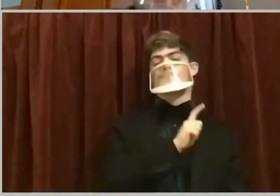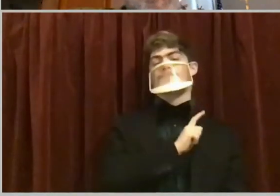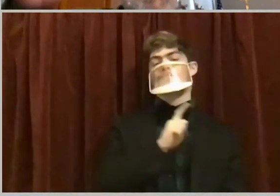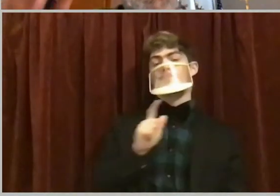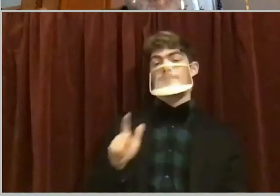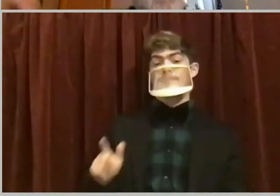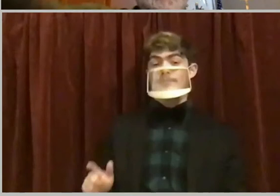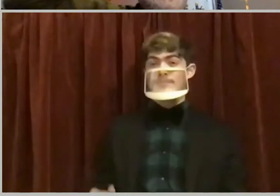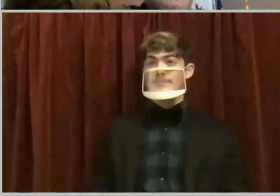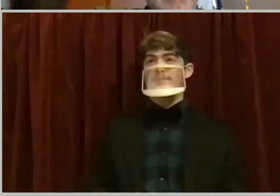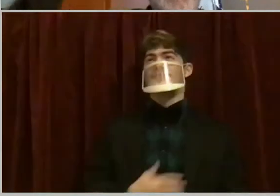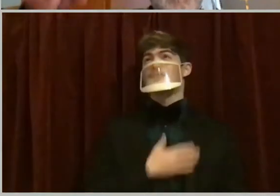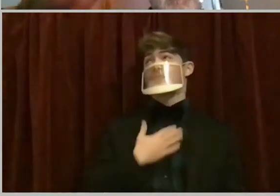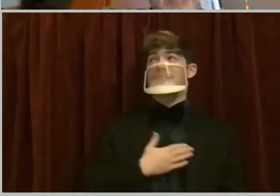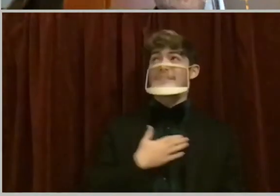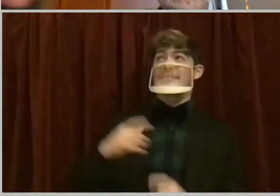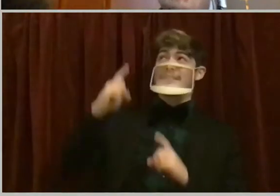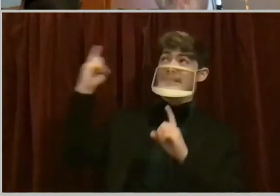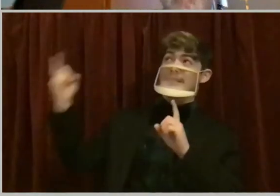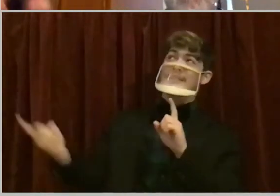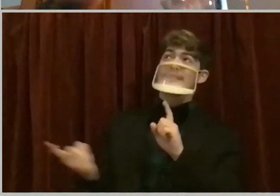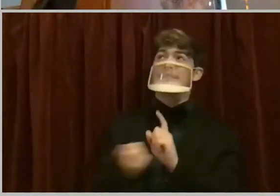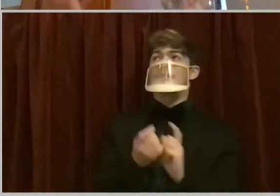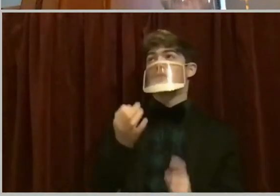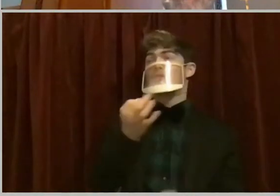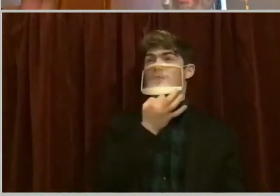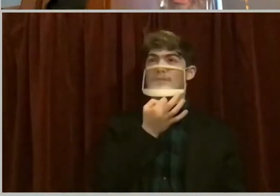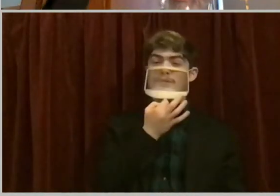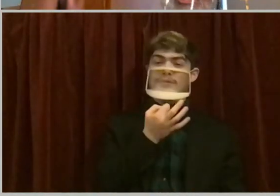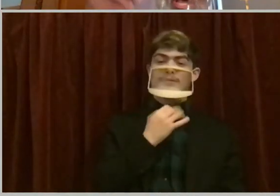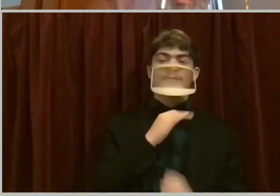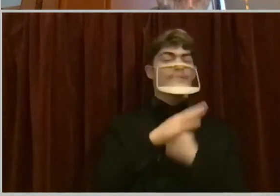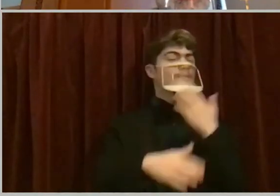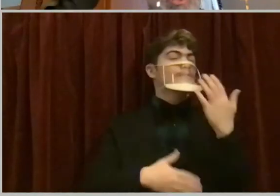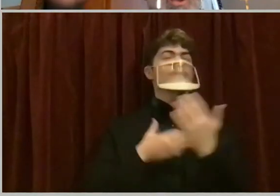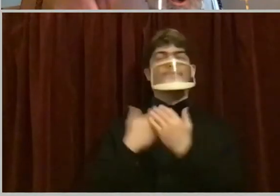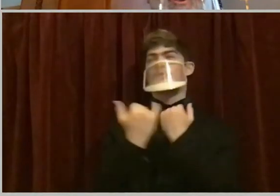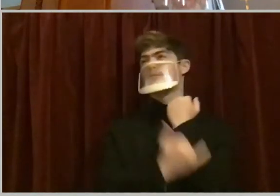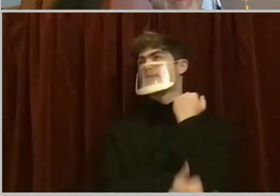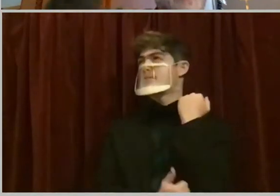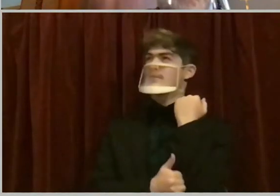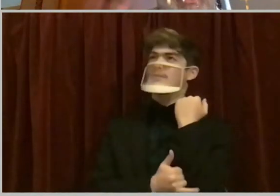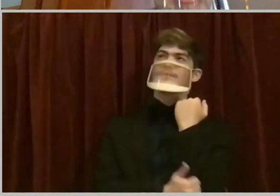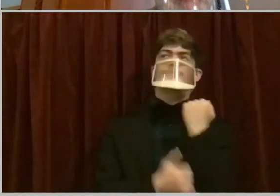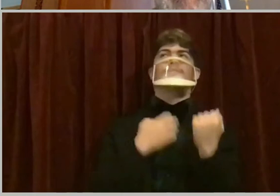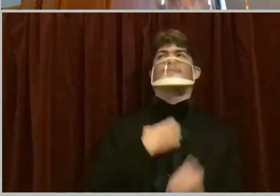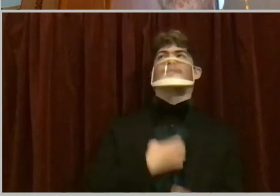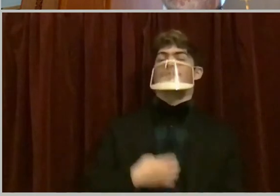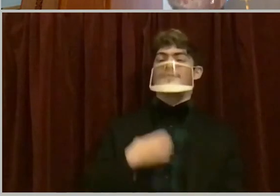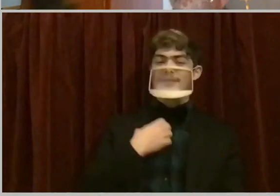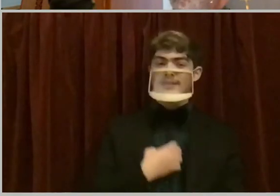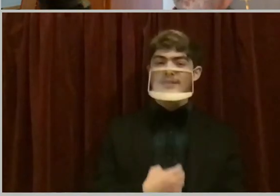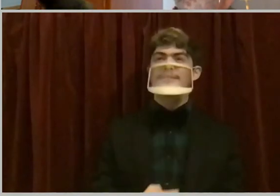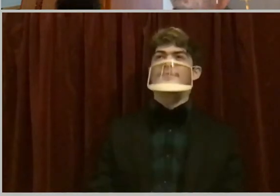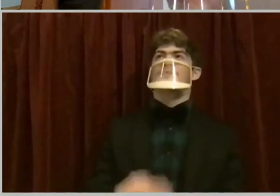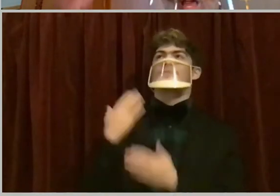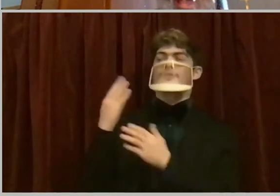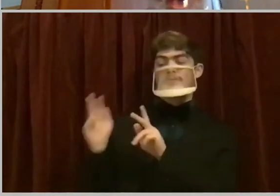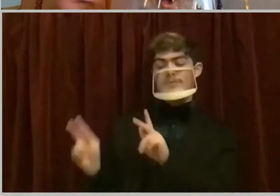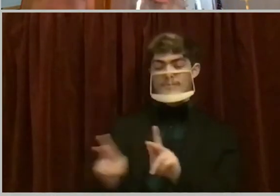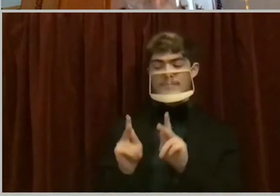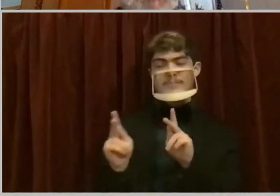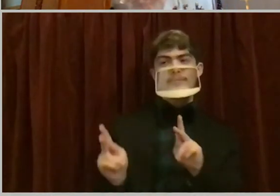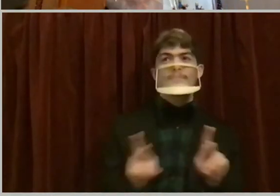everlasting Lord. Come, desire of nations, come, fix in us